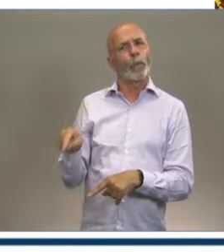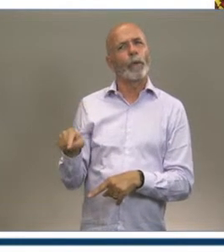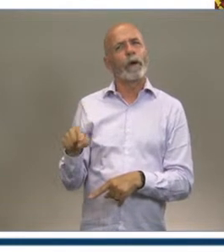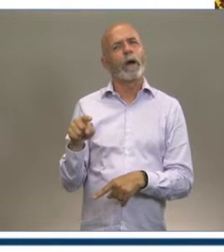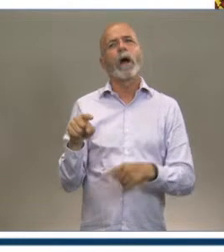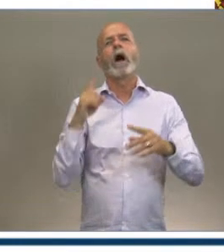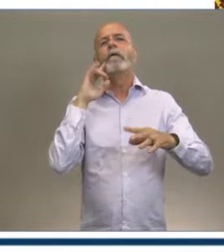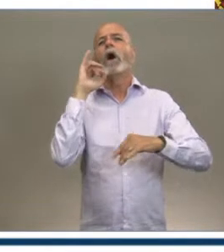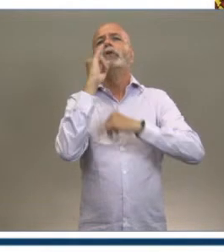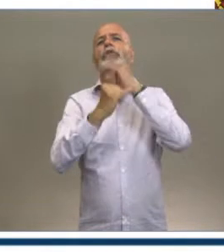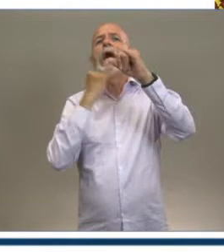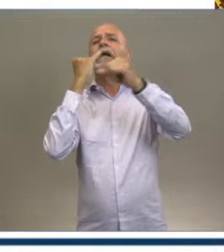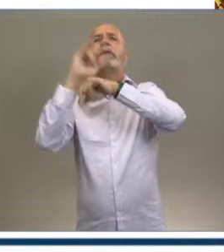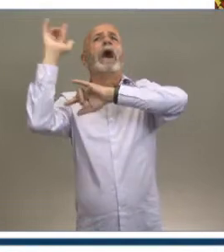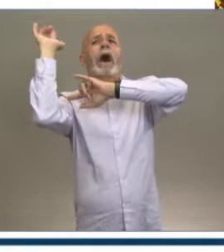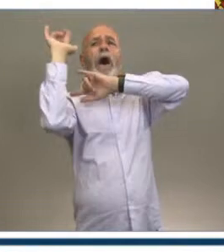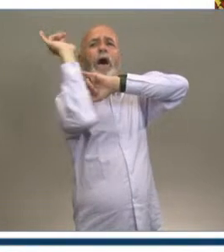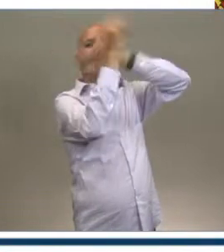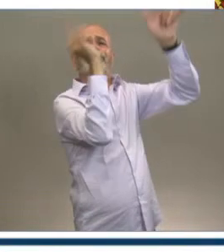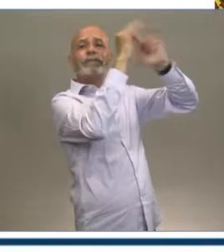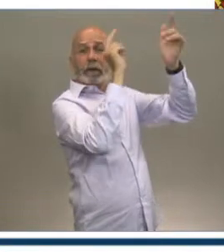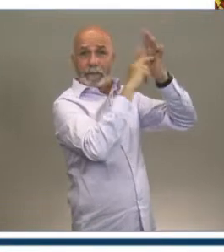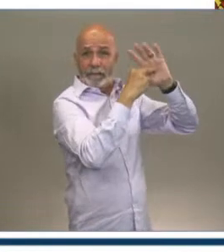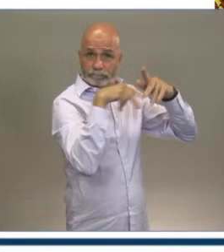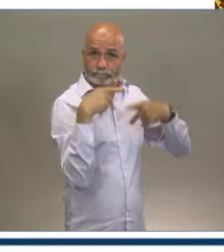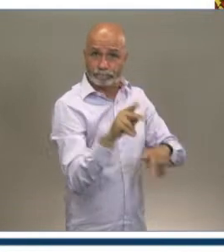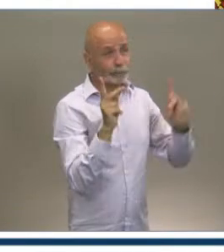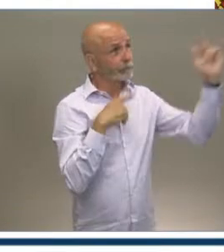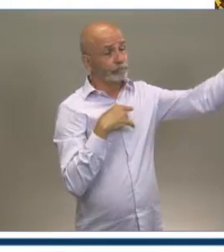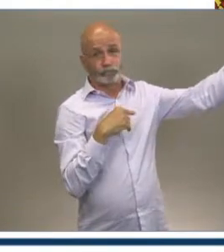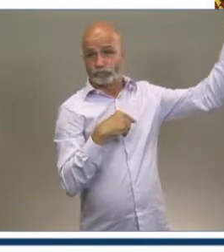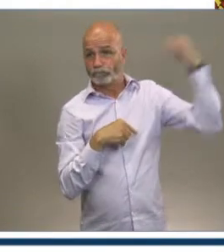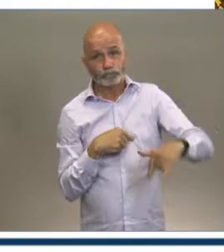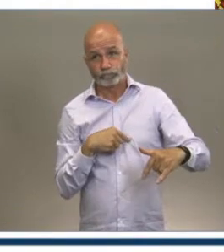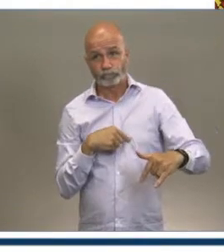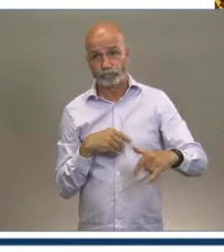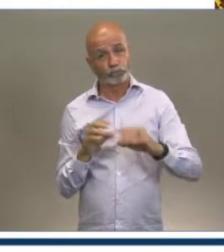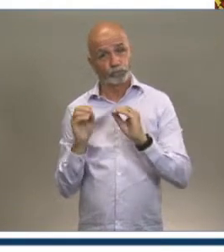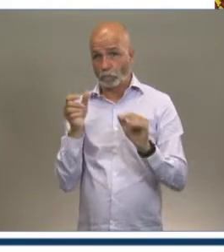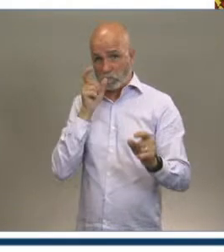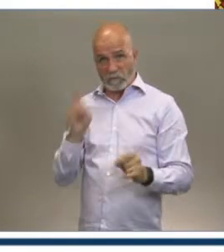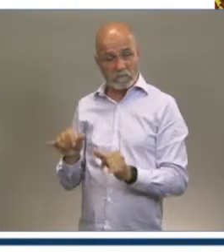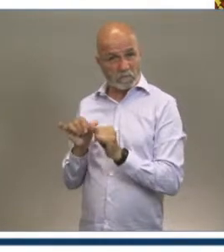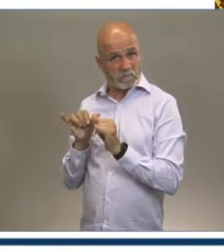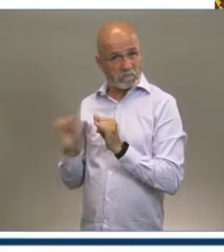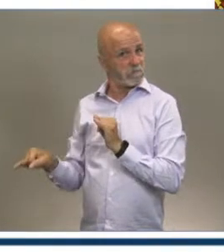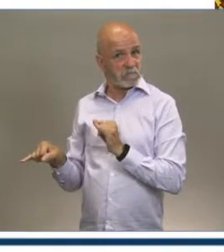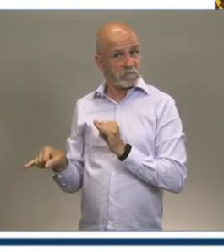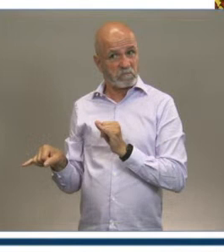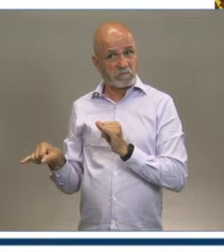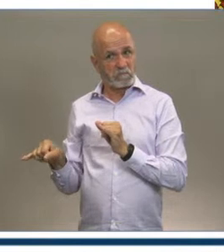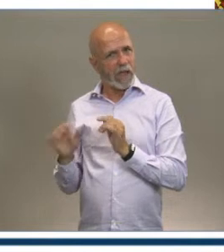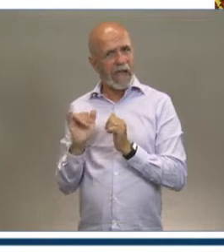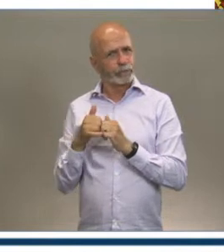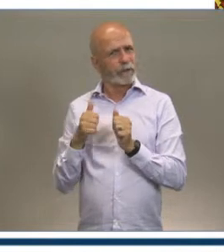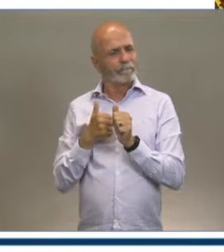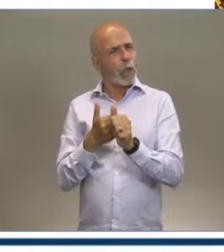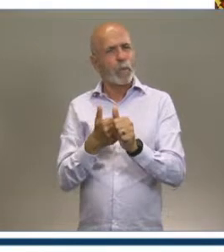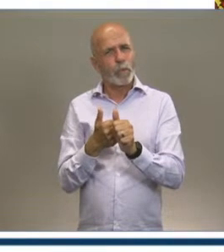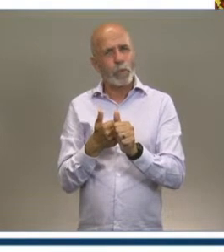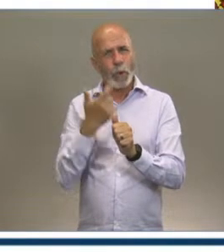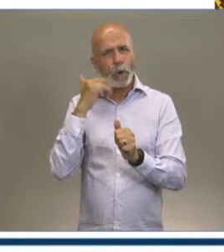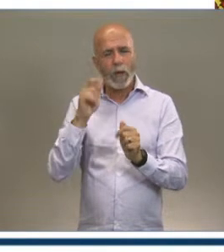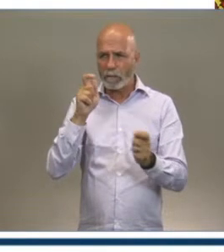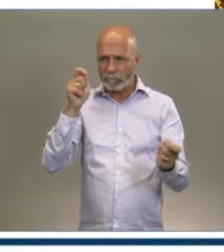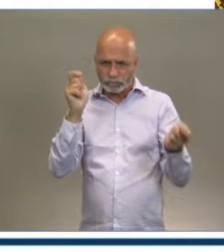they be allowed in the province without self-isolating, or will they kind of have to follow this new modified self-isolation? Can you